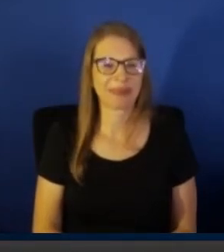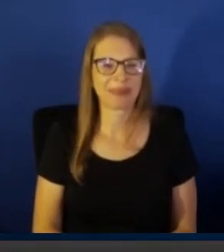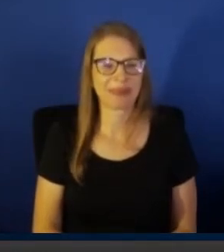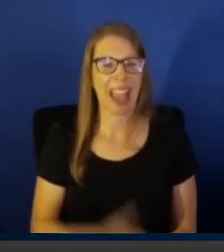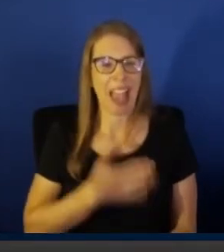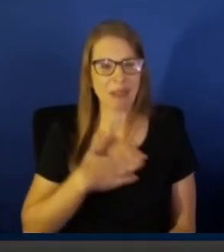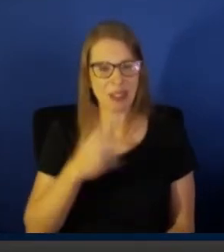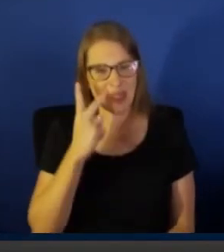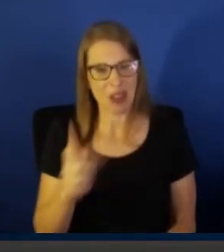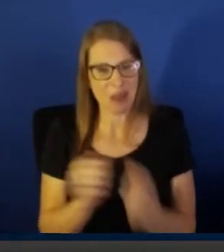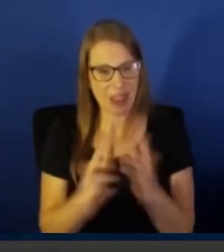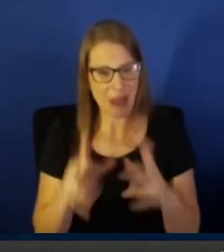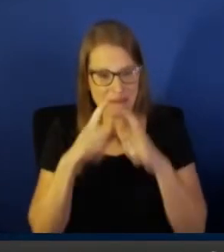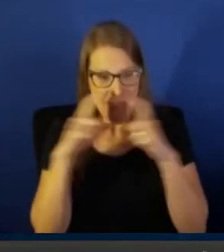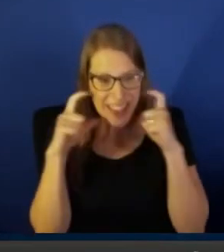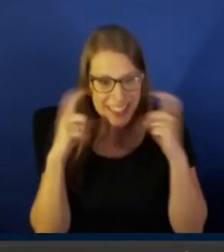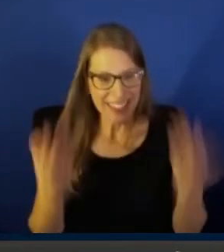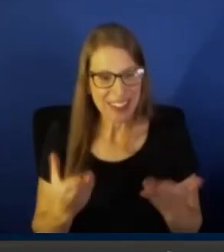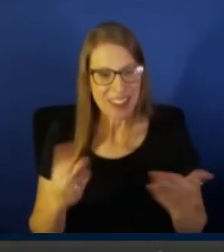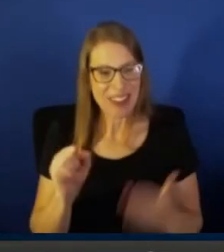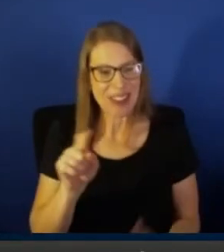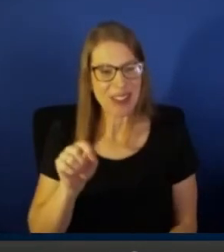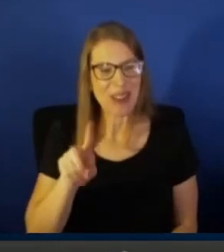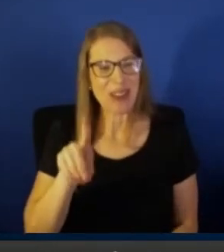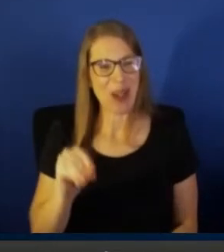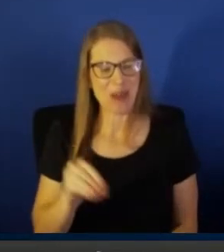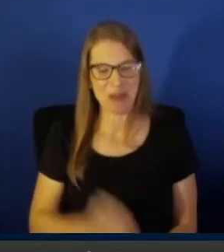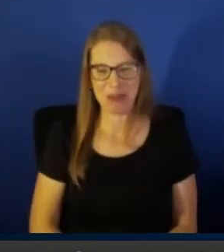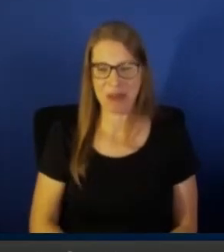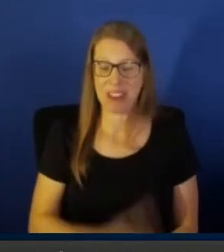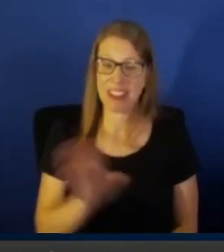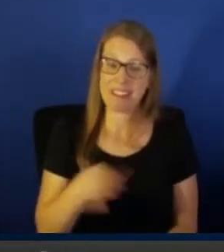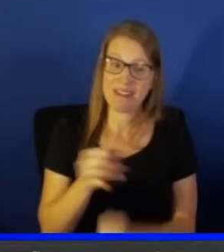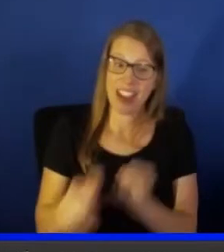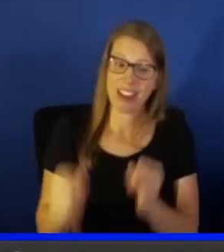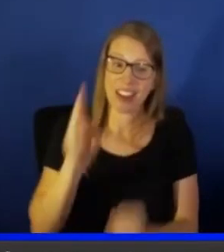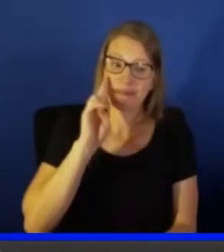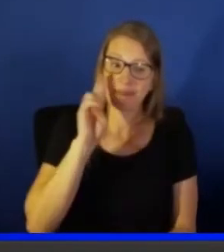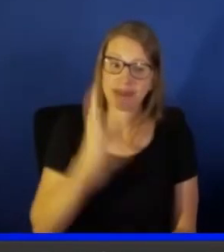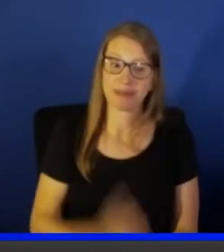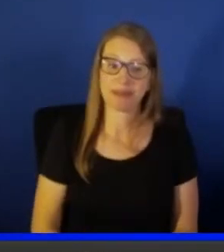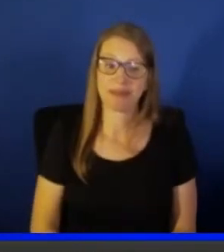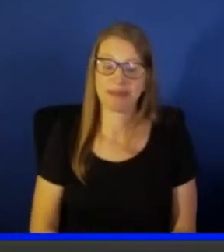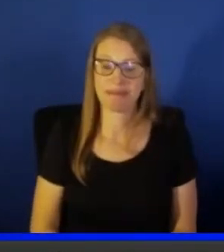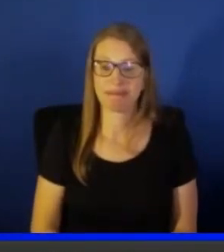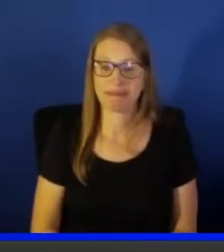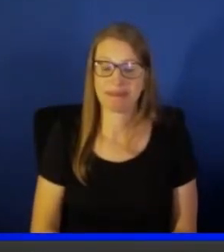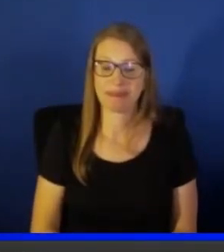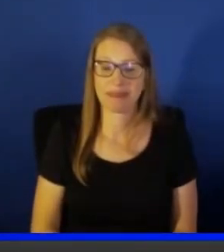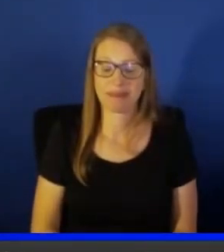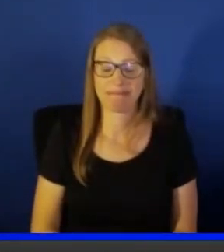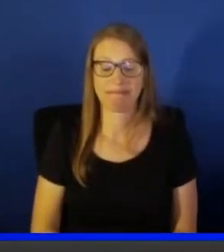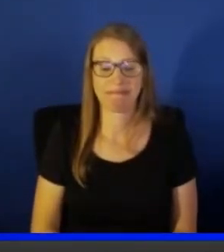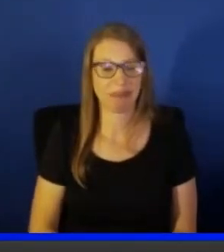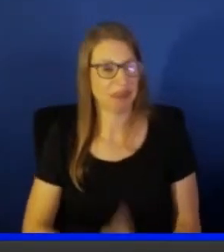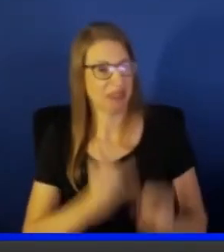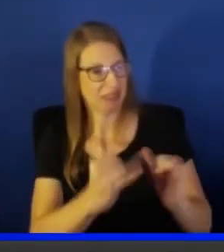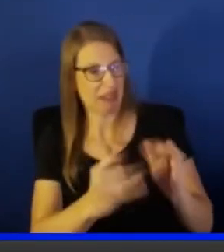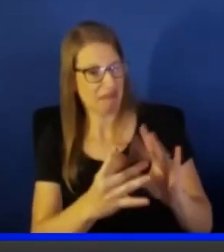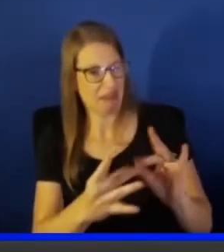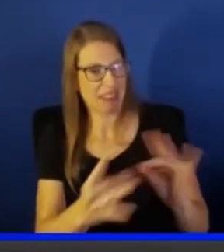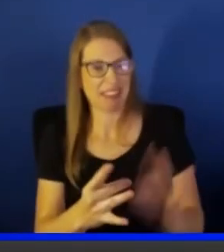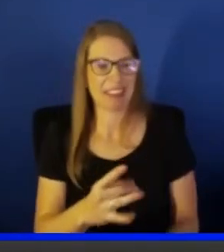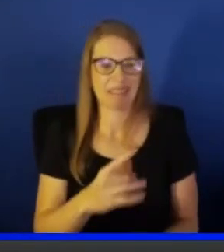us. Thanks Promise? so much. Yes. Absolutely. Great. Thank All right, you. Dr. Hawkinson, final thoughts from you. Just want to echo the messages by our guests and hopefully everybody stays